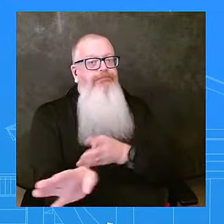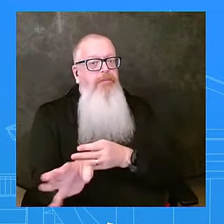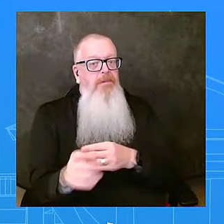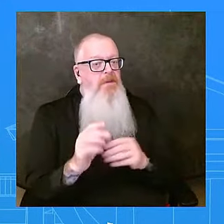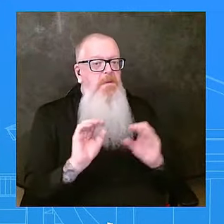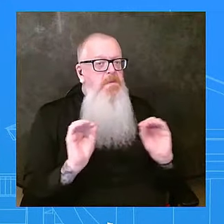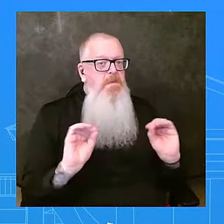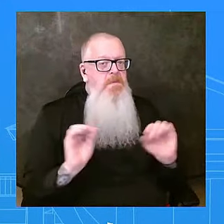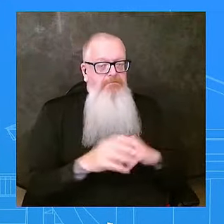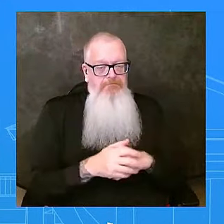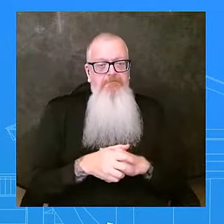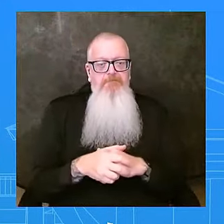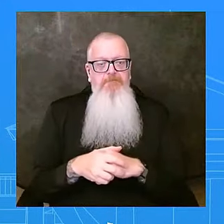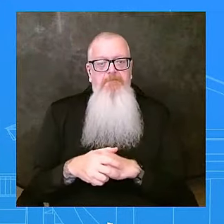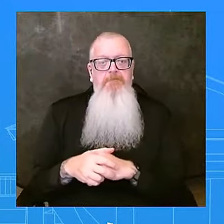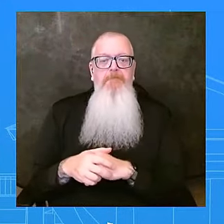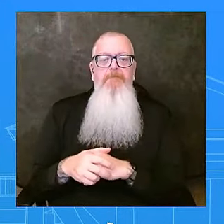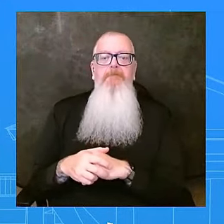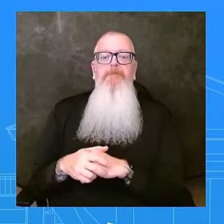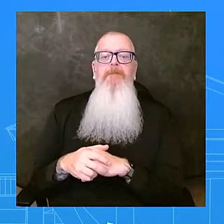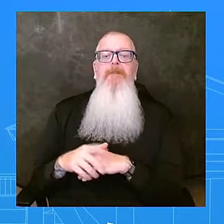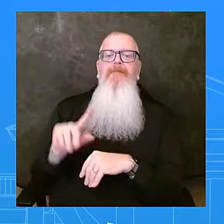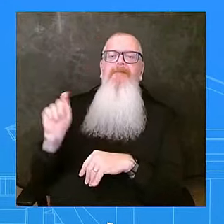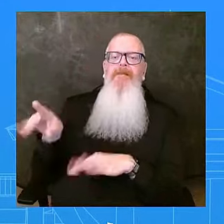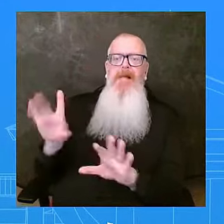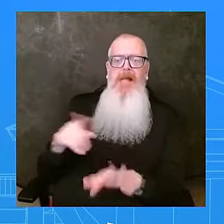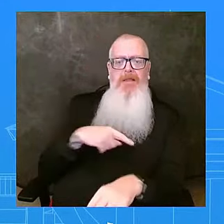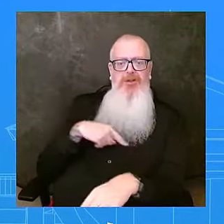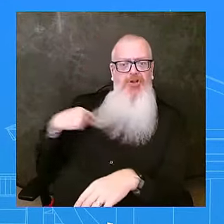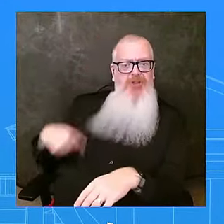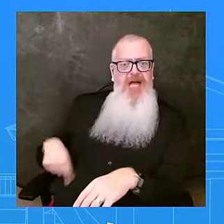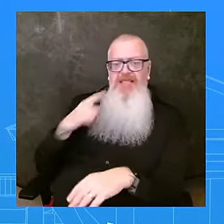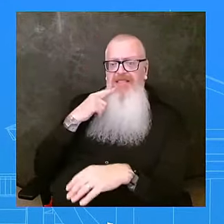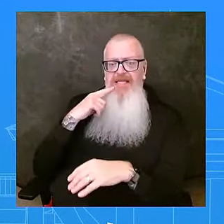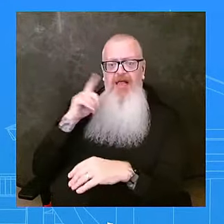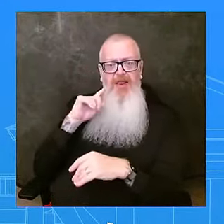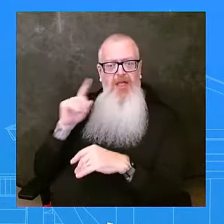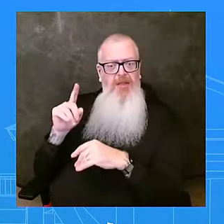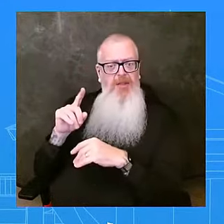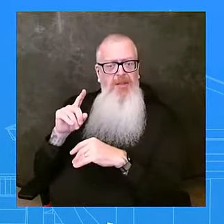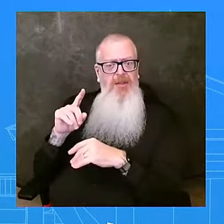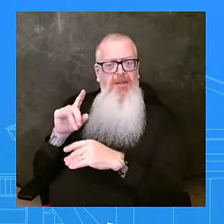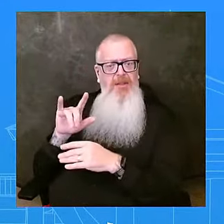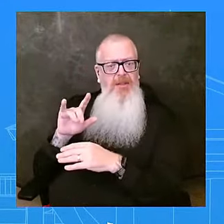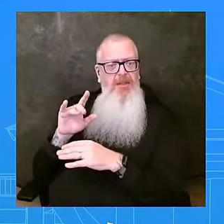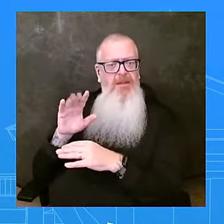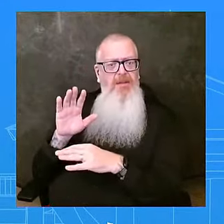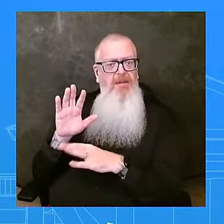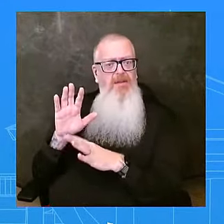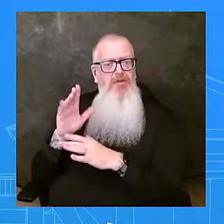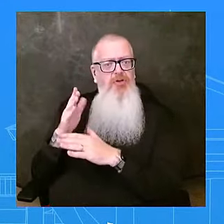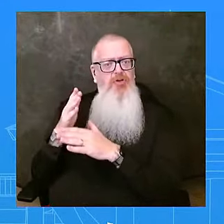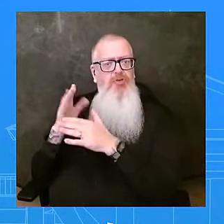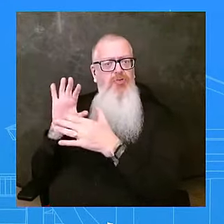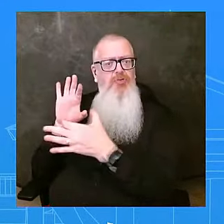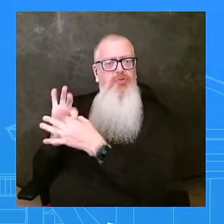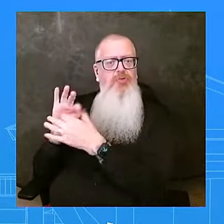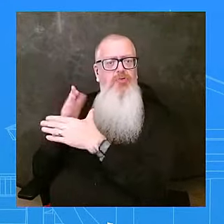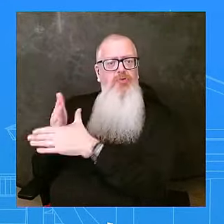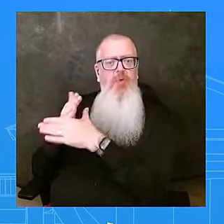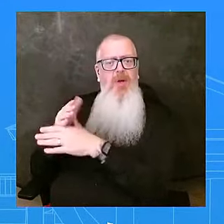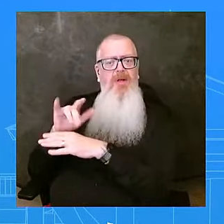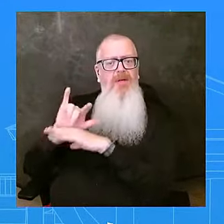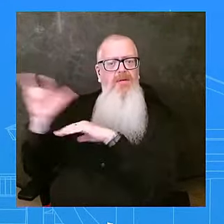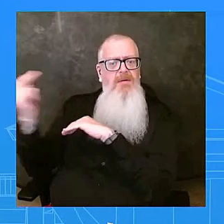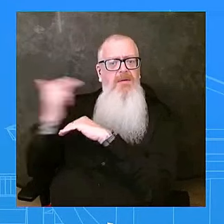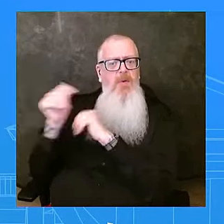John, China said that they'll be holding joint naval air drills with Russia starting this month. What's the level of concern from the